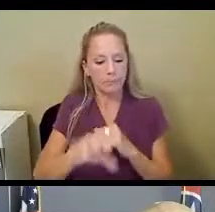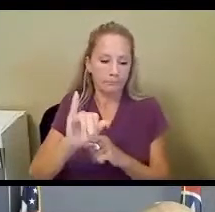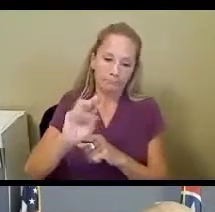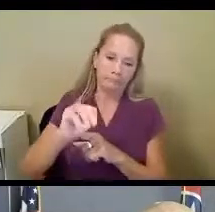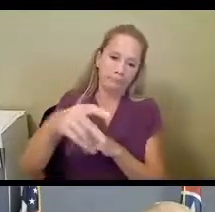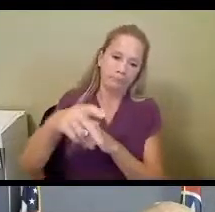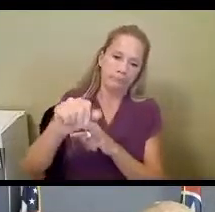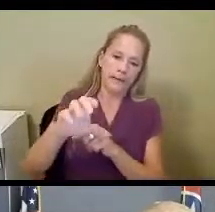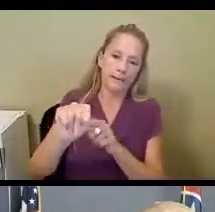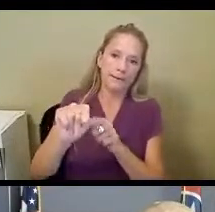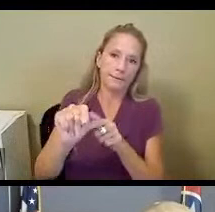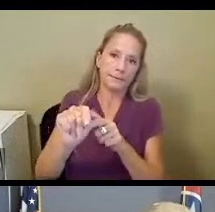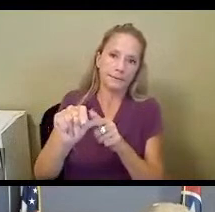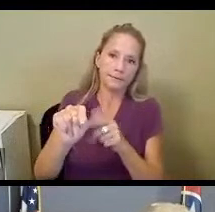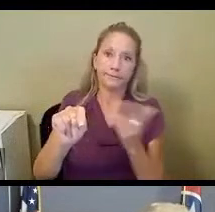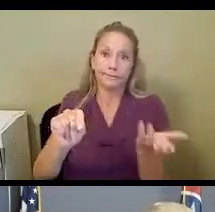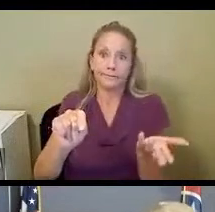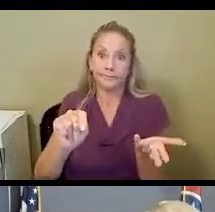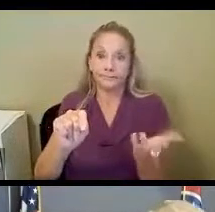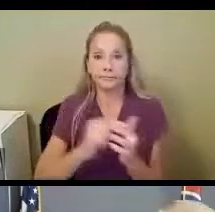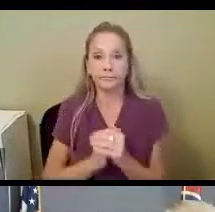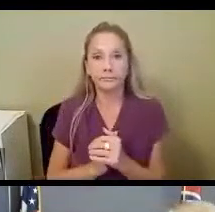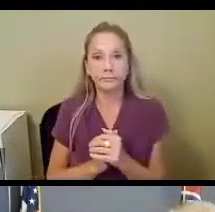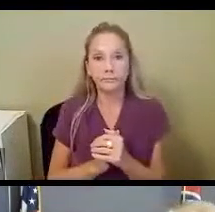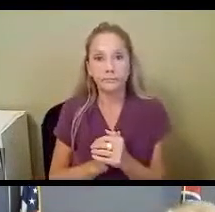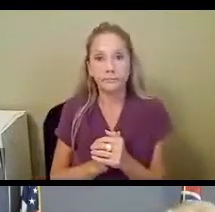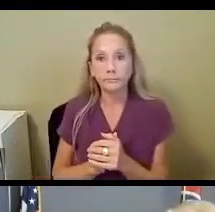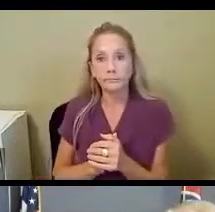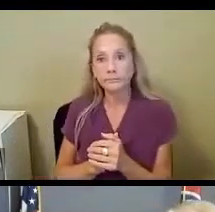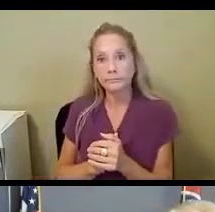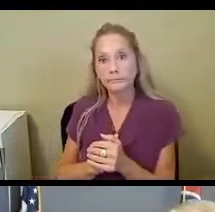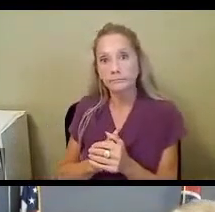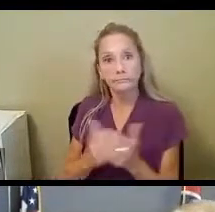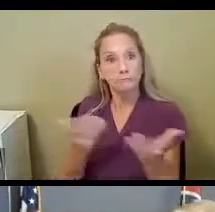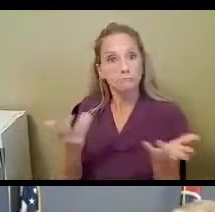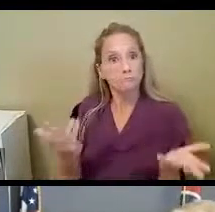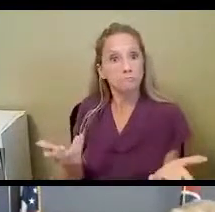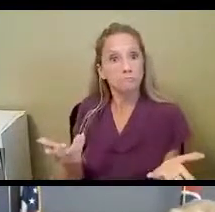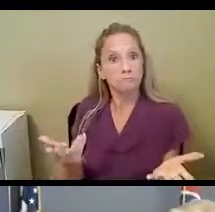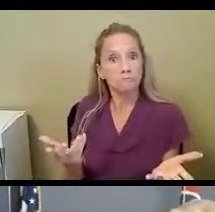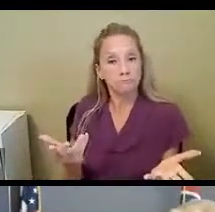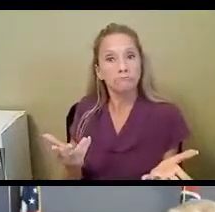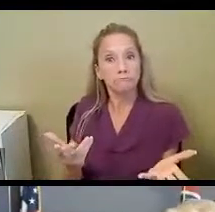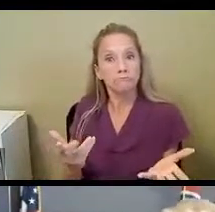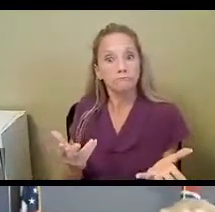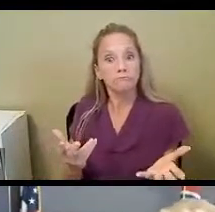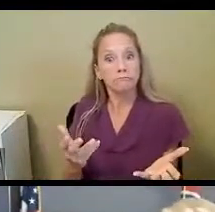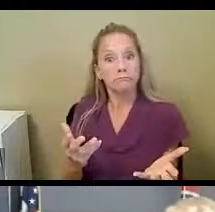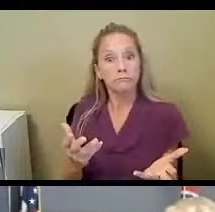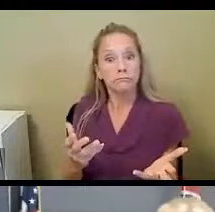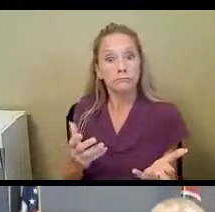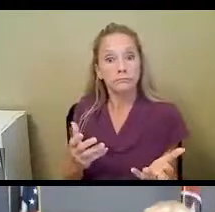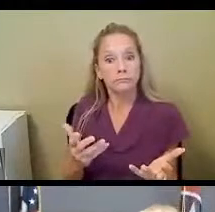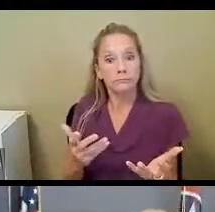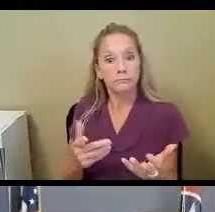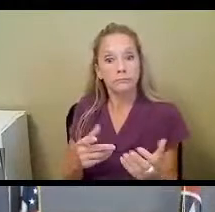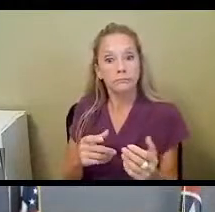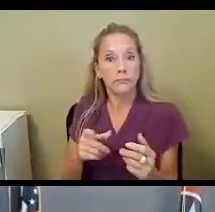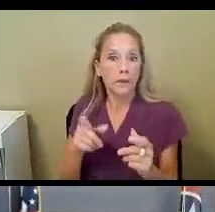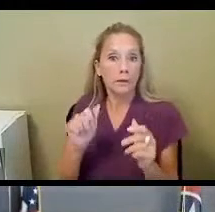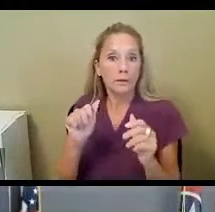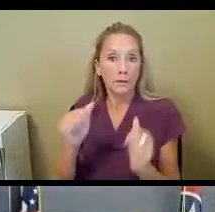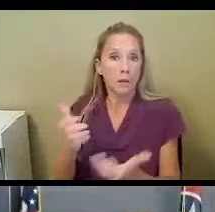just as people consider that as a, I don't know if you're putting that forward, Mayor Jacobs, as a friendly amendment